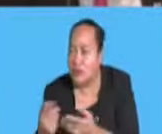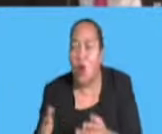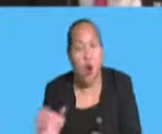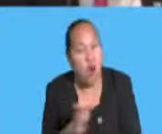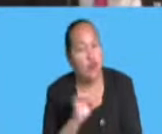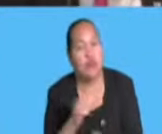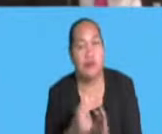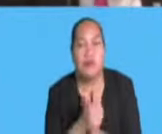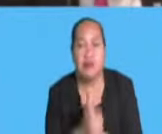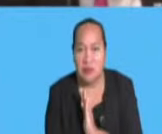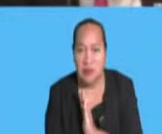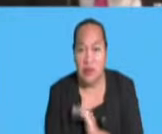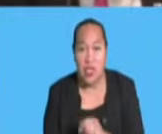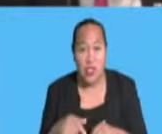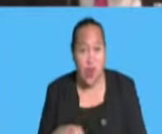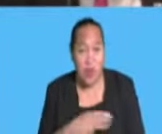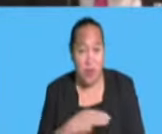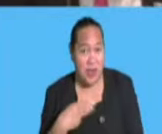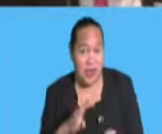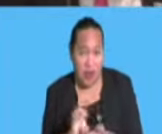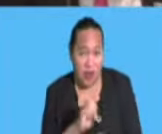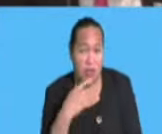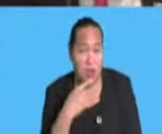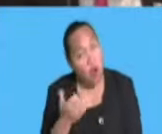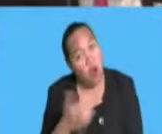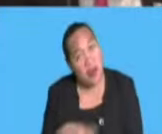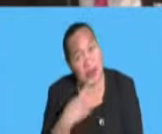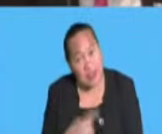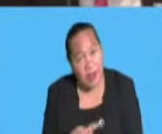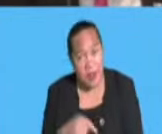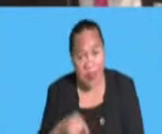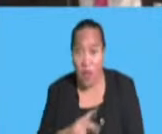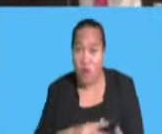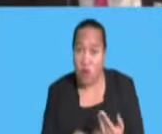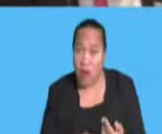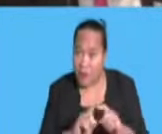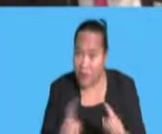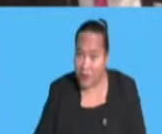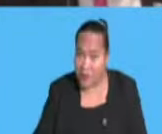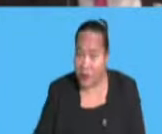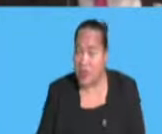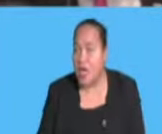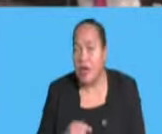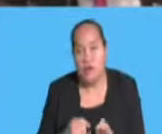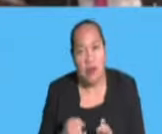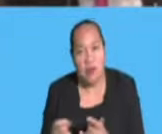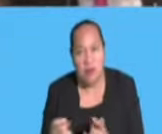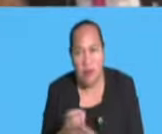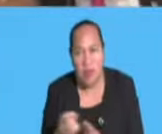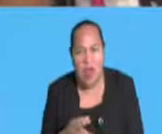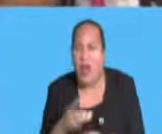said, as the Honourable Minister for Economy has outlined, these programs are necessary as we play catch-up after years